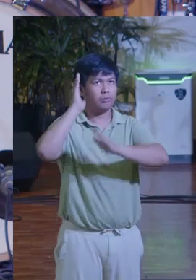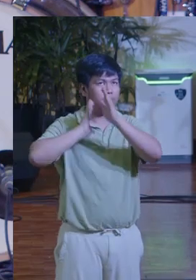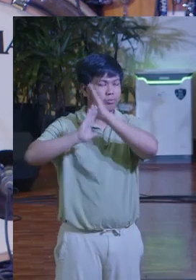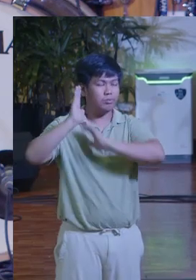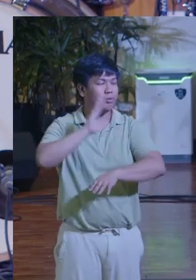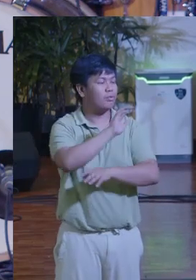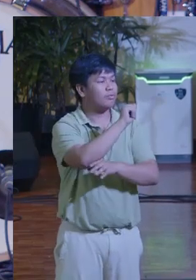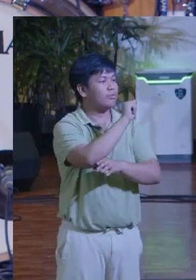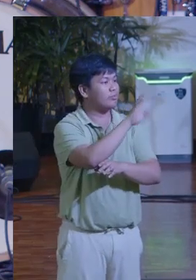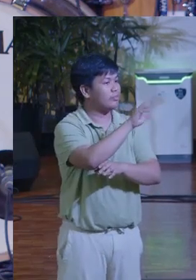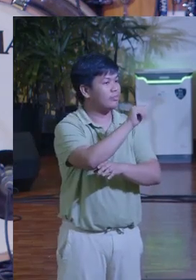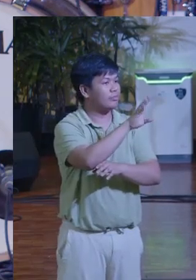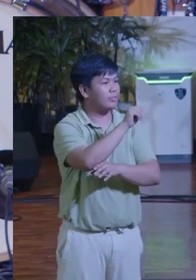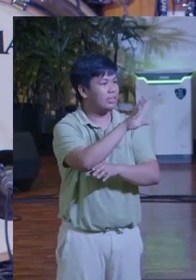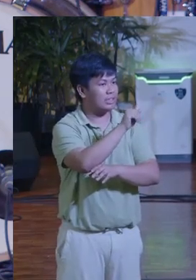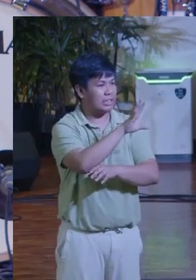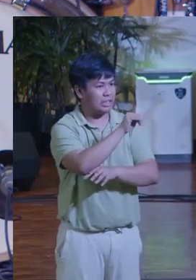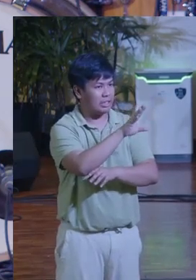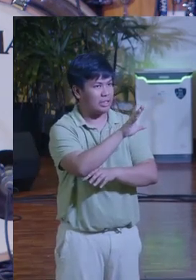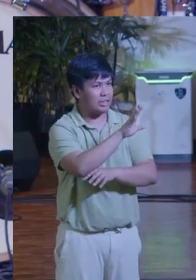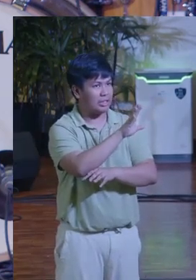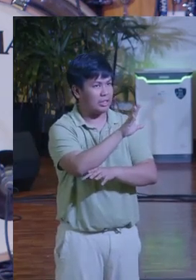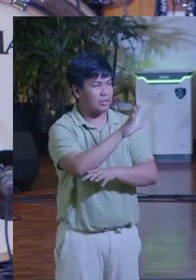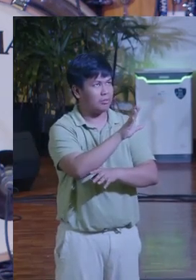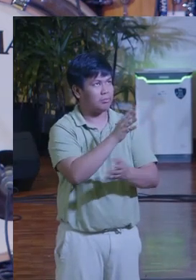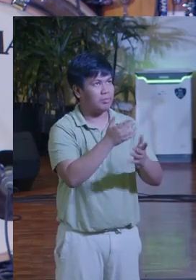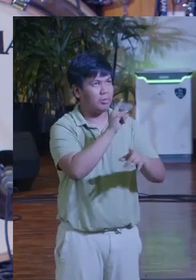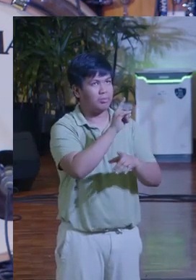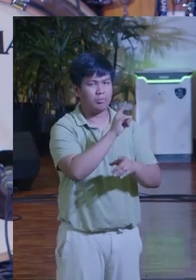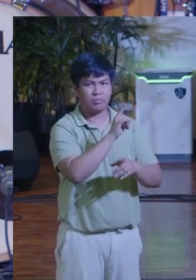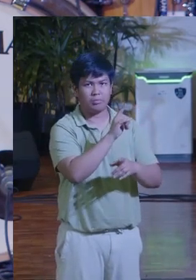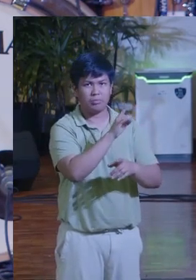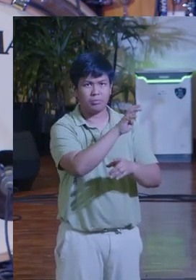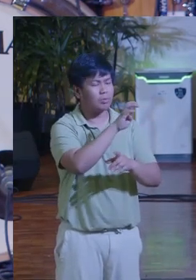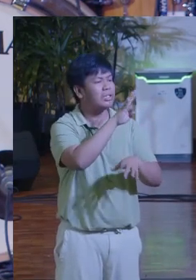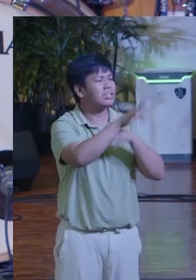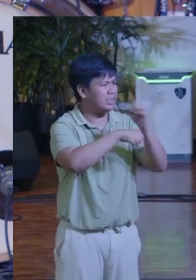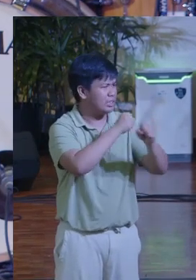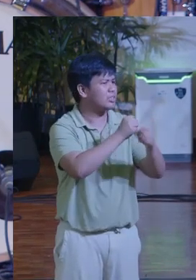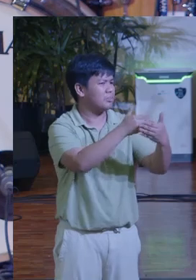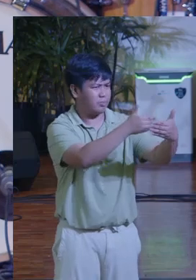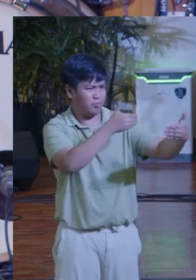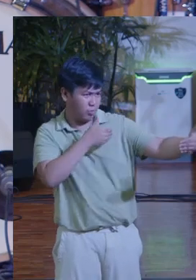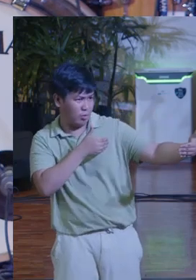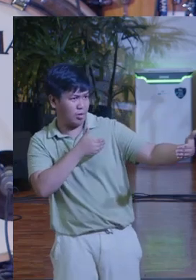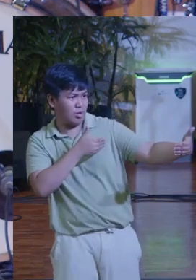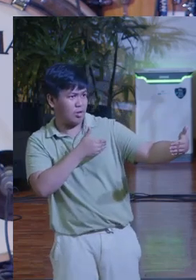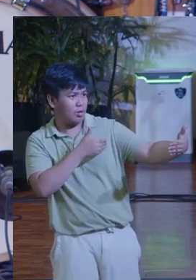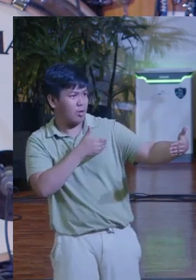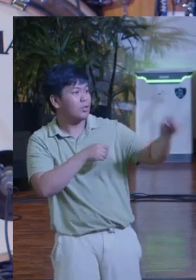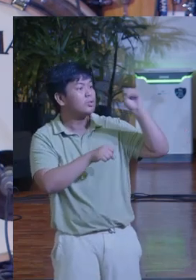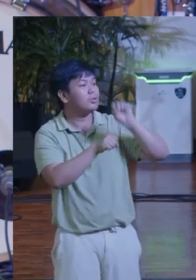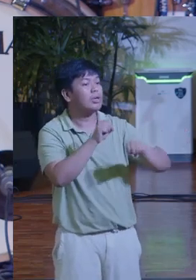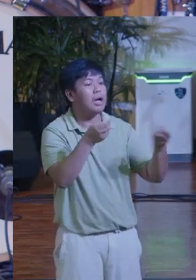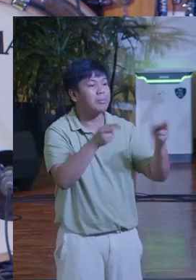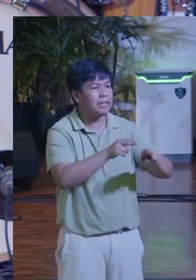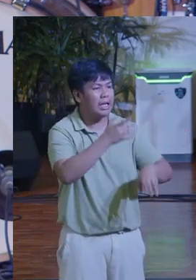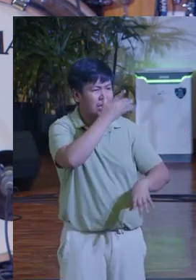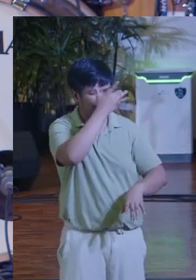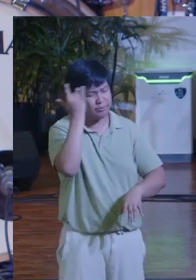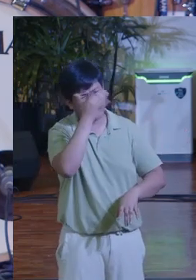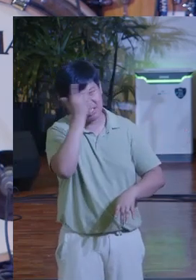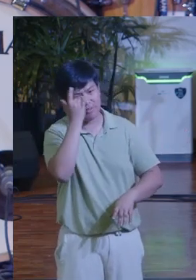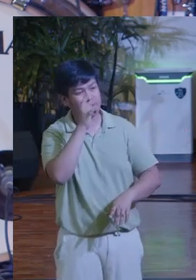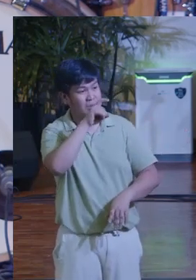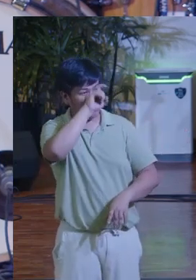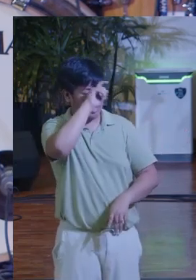15th dynasty. So marami ng taon ang nakalipas. So nakalimutan na siya, no? Ang sabi